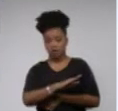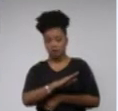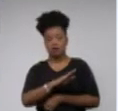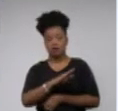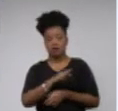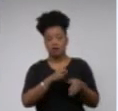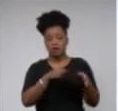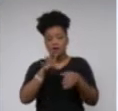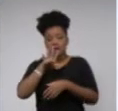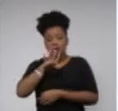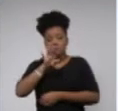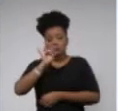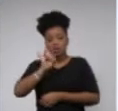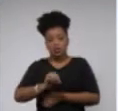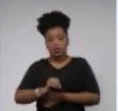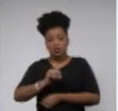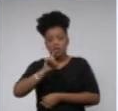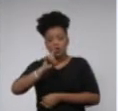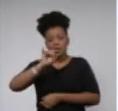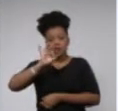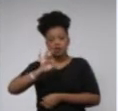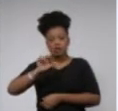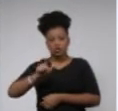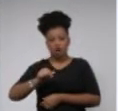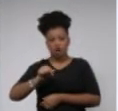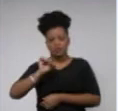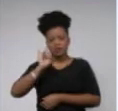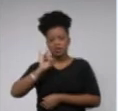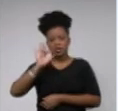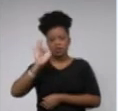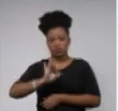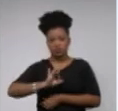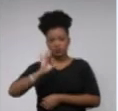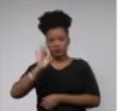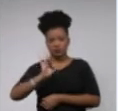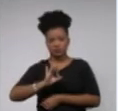did not report any deceased patients today, hence the